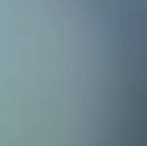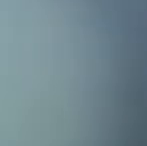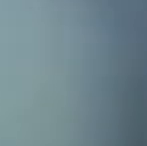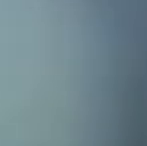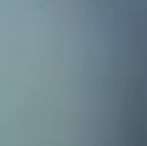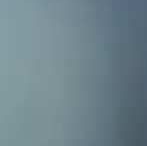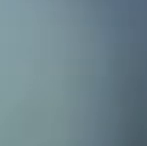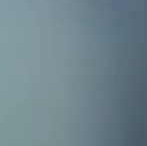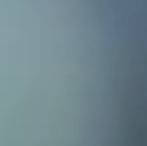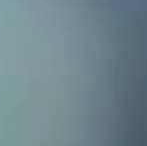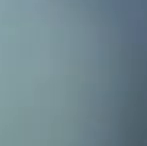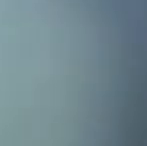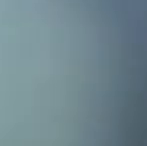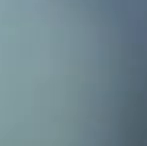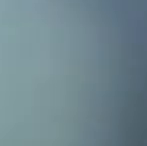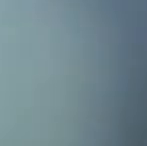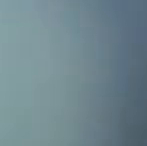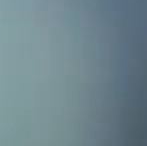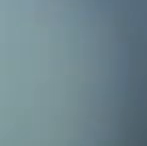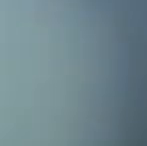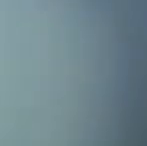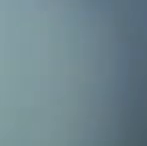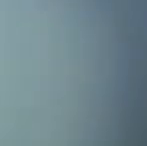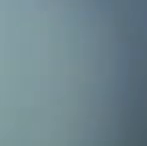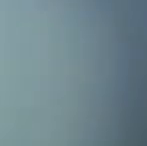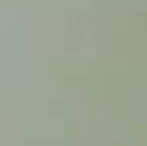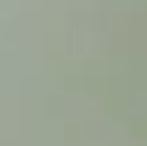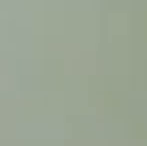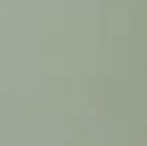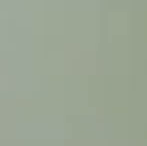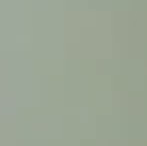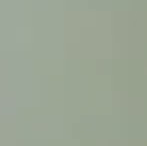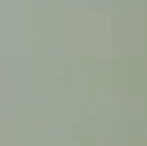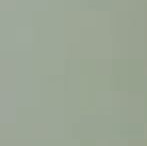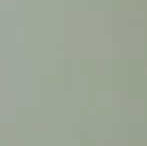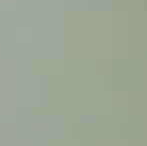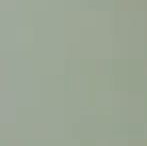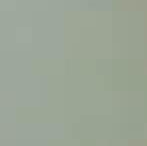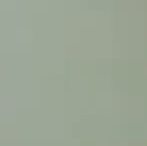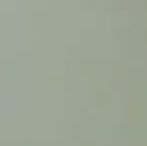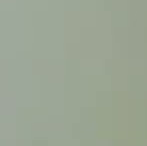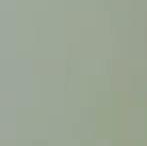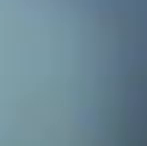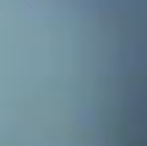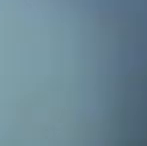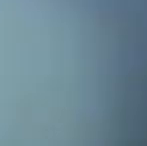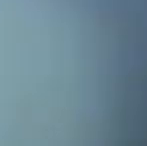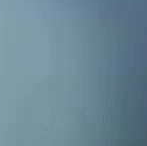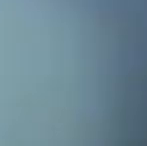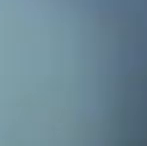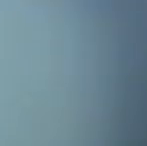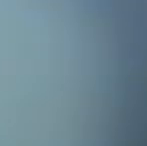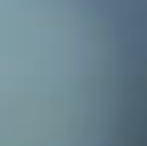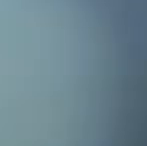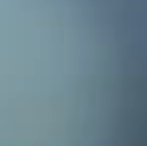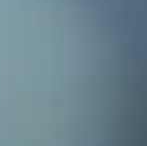they can't magically stop invasives, new seeds from germinating. Yeah. So definitely, I think that there's all these different tools in our toolbox, and